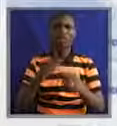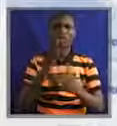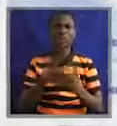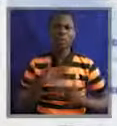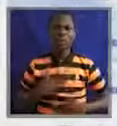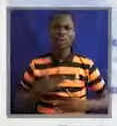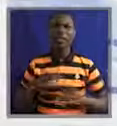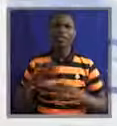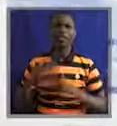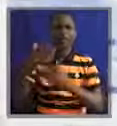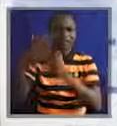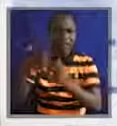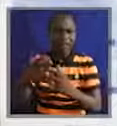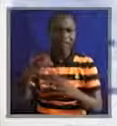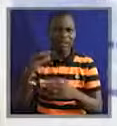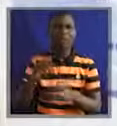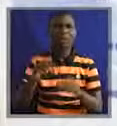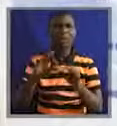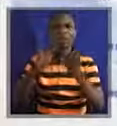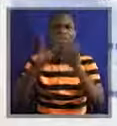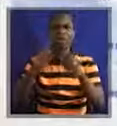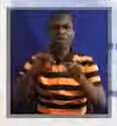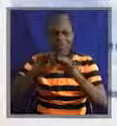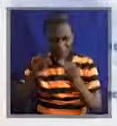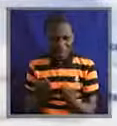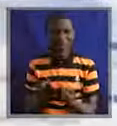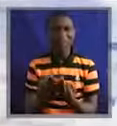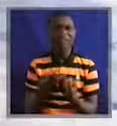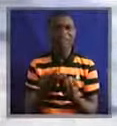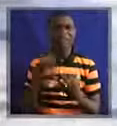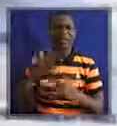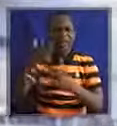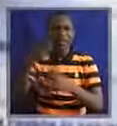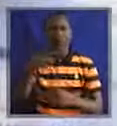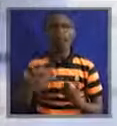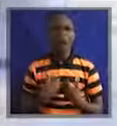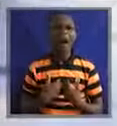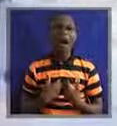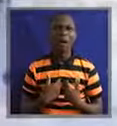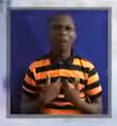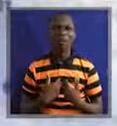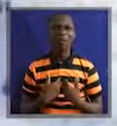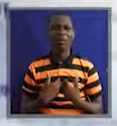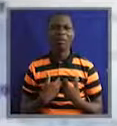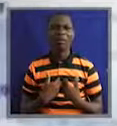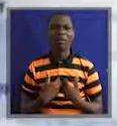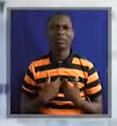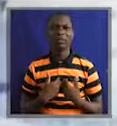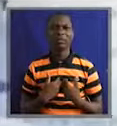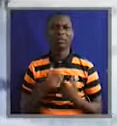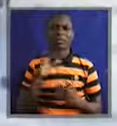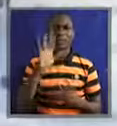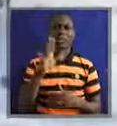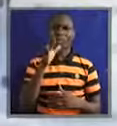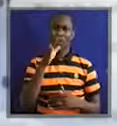ase ana ode eti ase sisire ya meno eka sai na wo maame